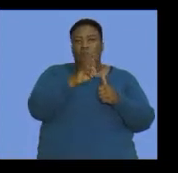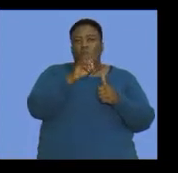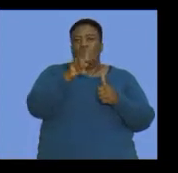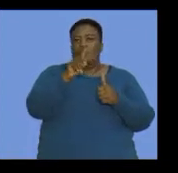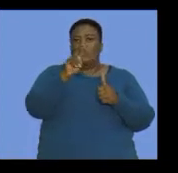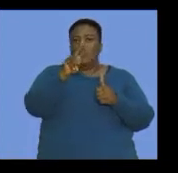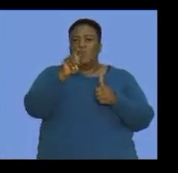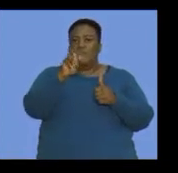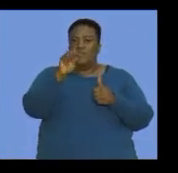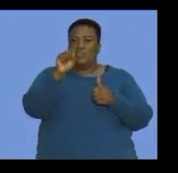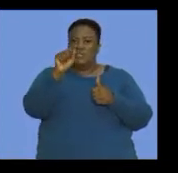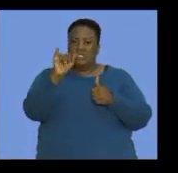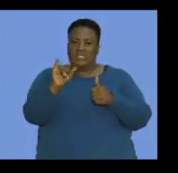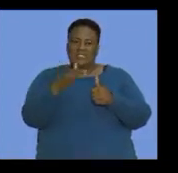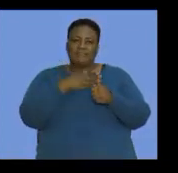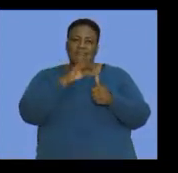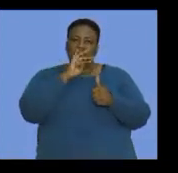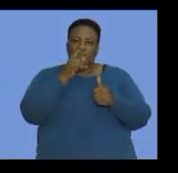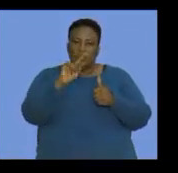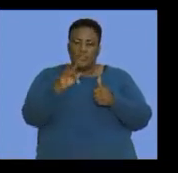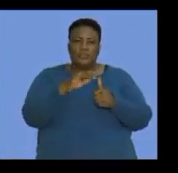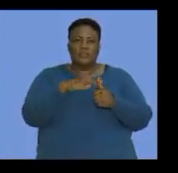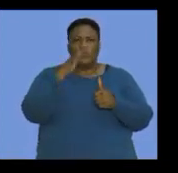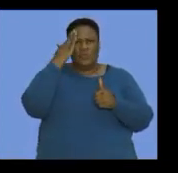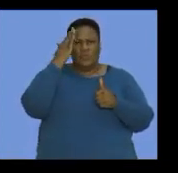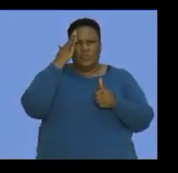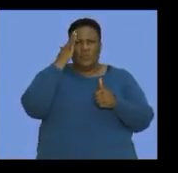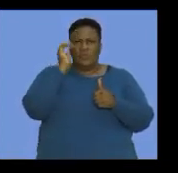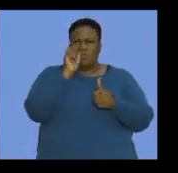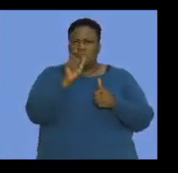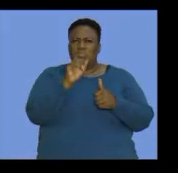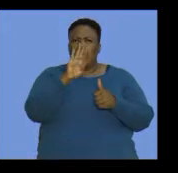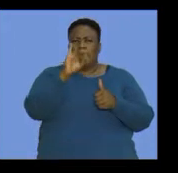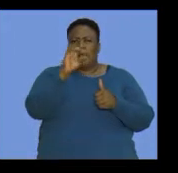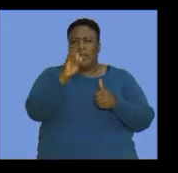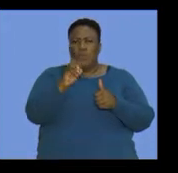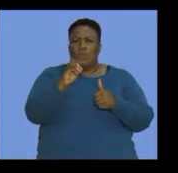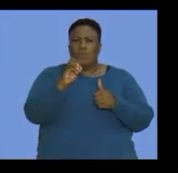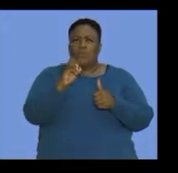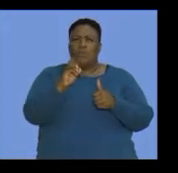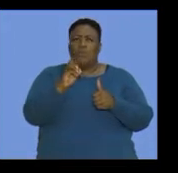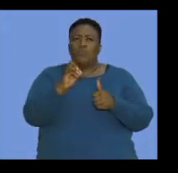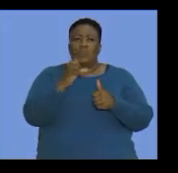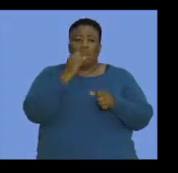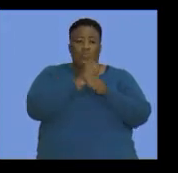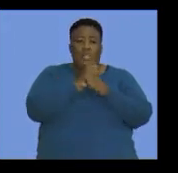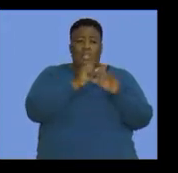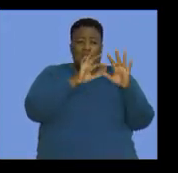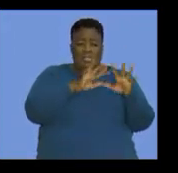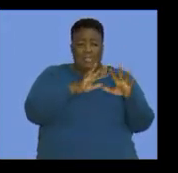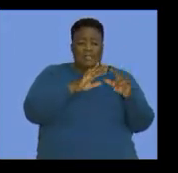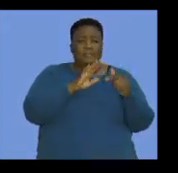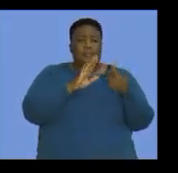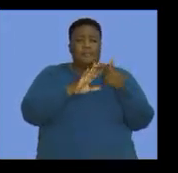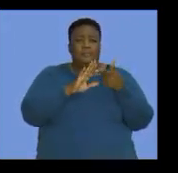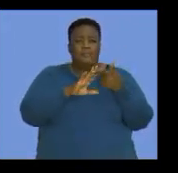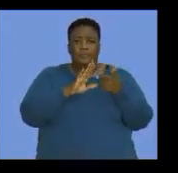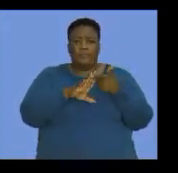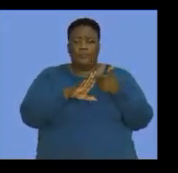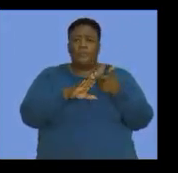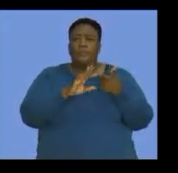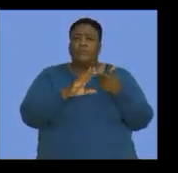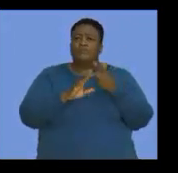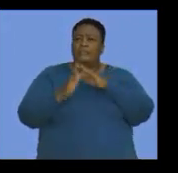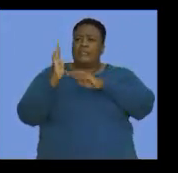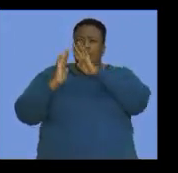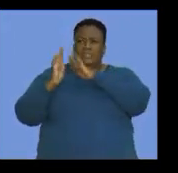that we've been introduced to the term biome in grade 10, and we've looked at the different biomes in South Africa. We also mentioned the words